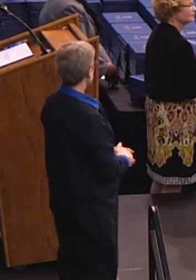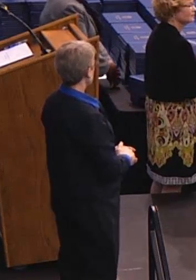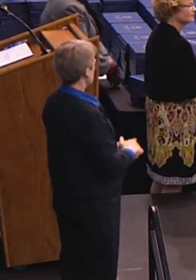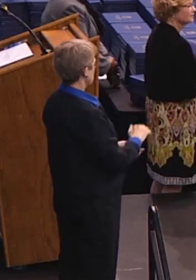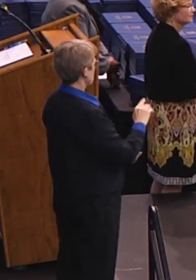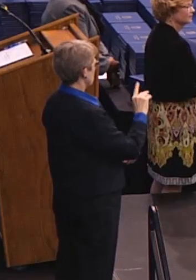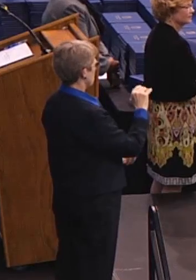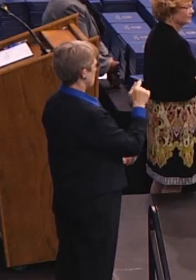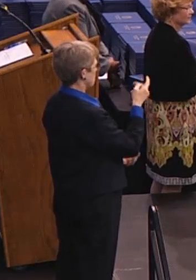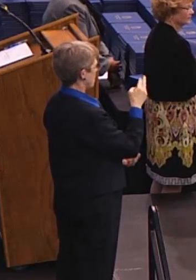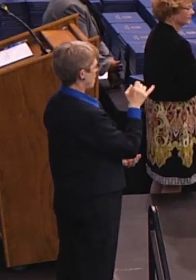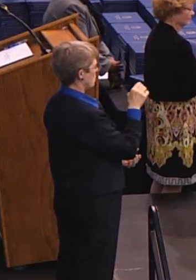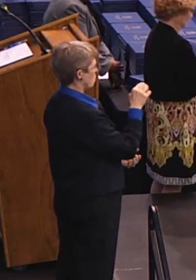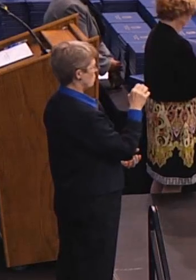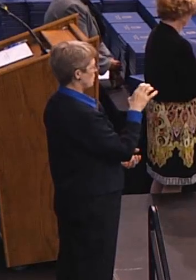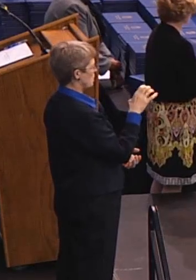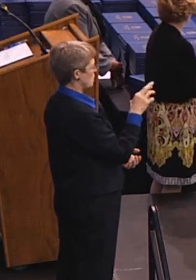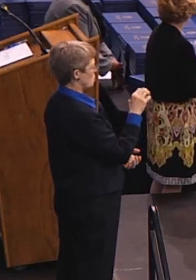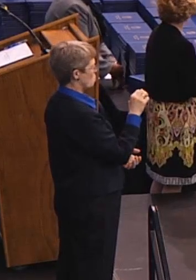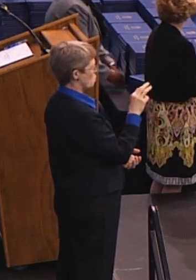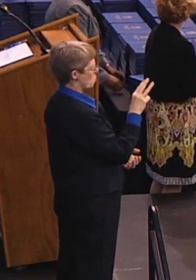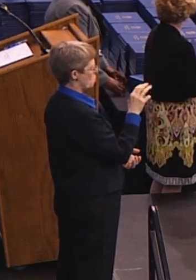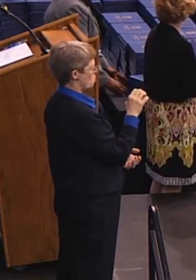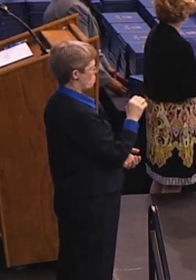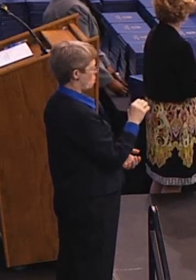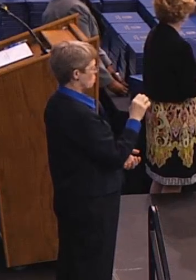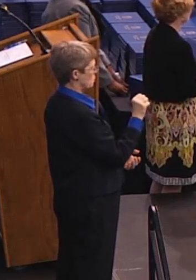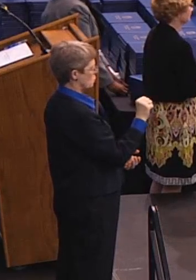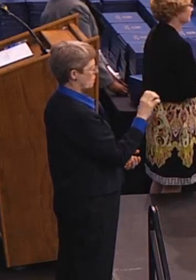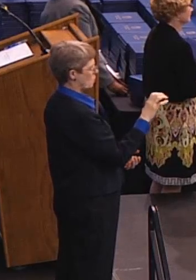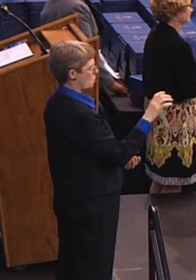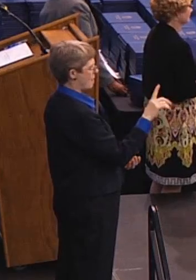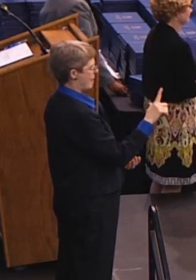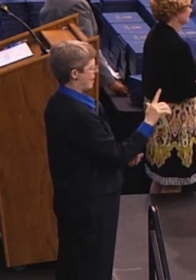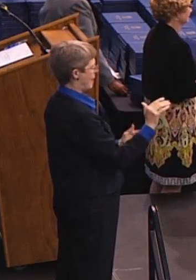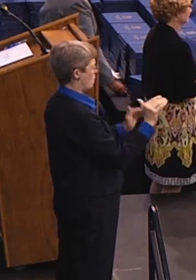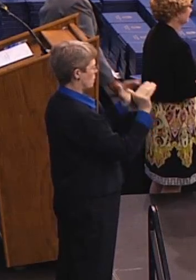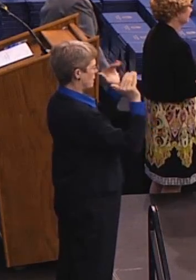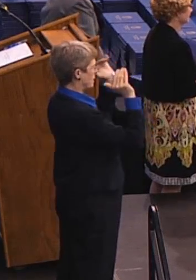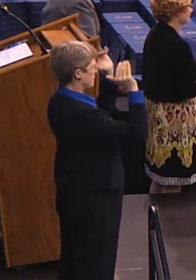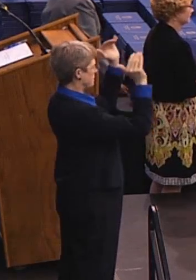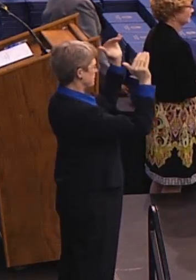Catherine Alana Crow, General Studies, summa cum laude.